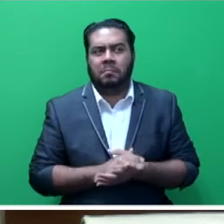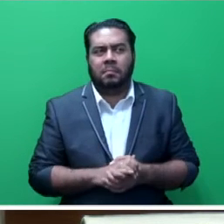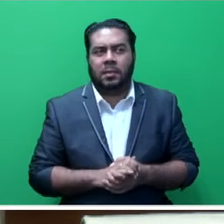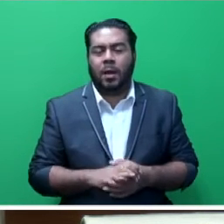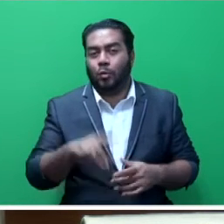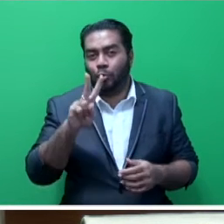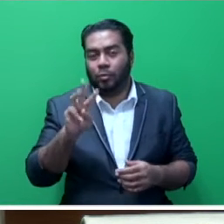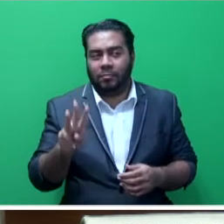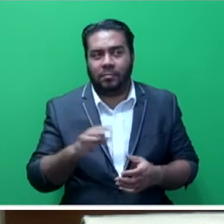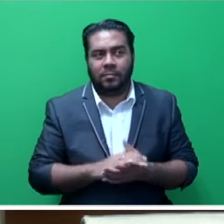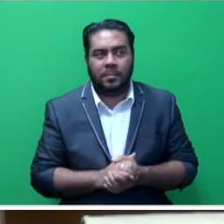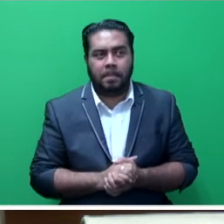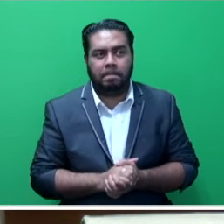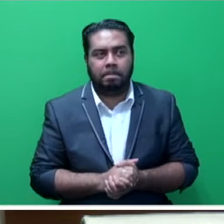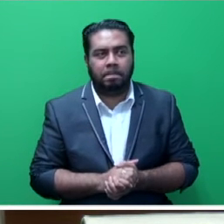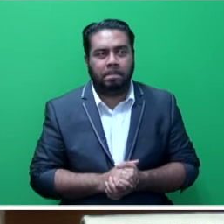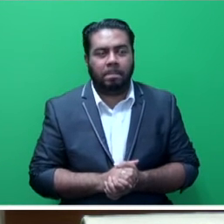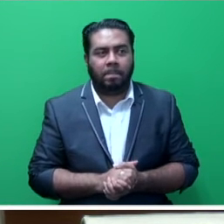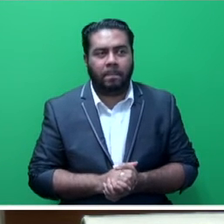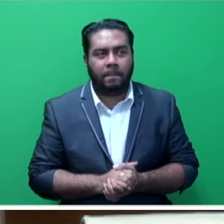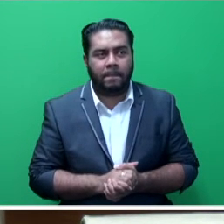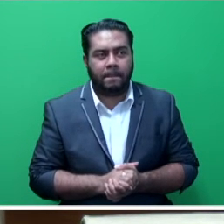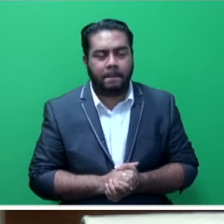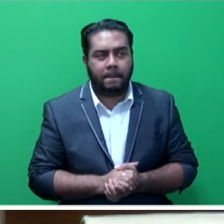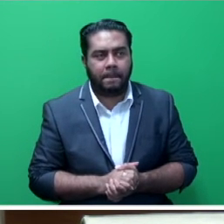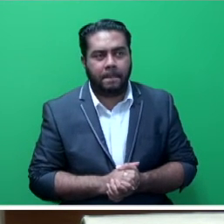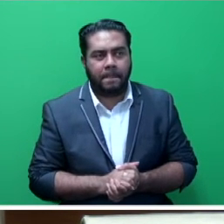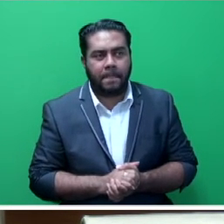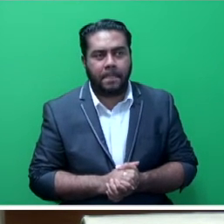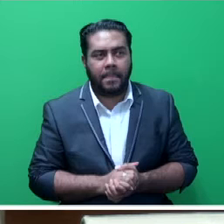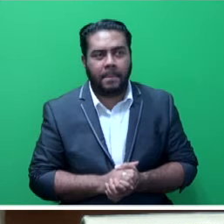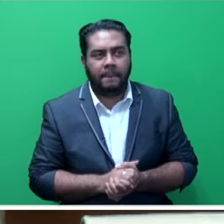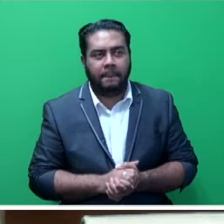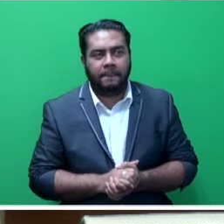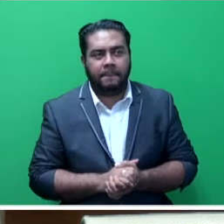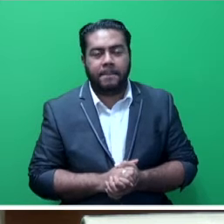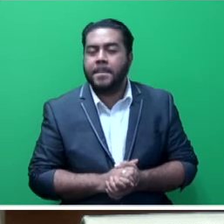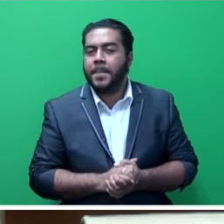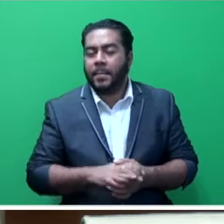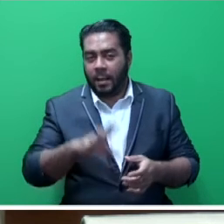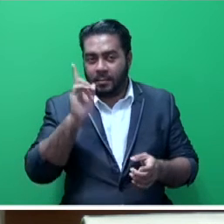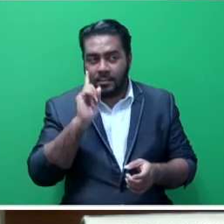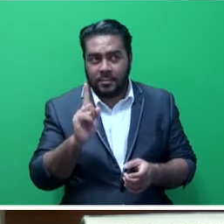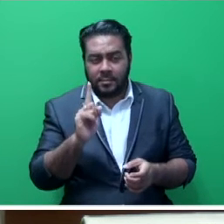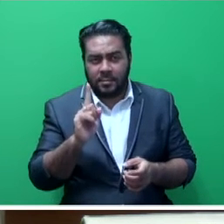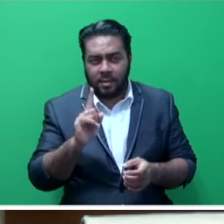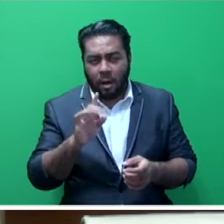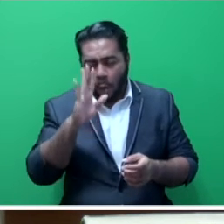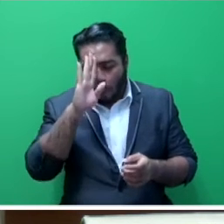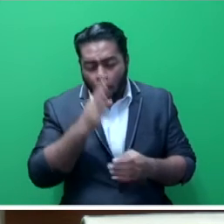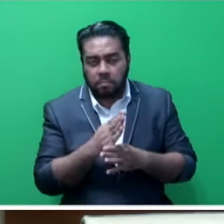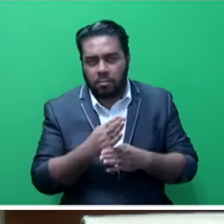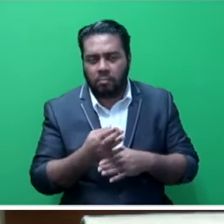3 months' time. Hopefully, we are not hampered by this pandemic. The Speaker said this